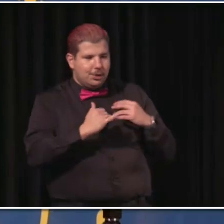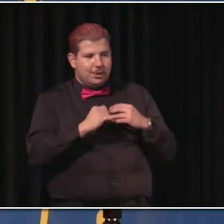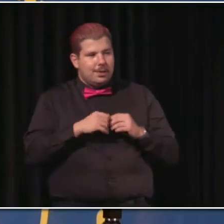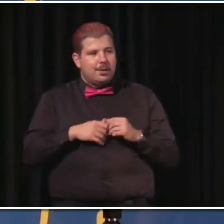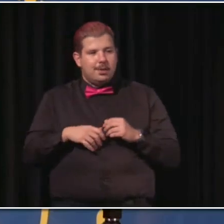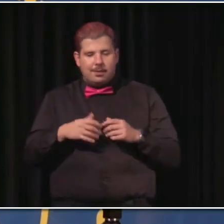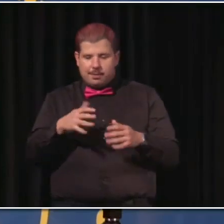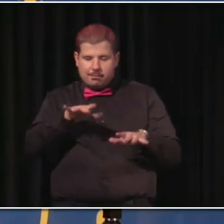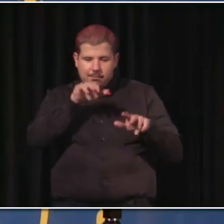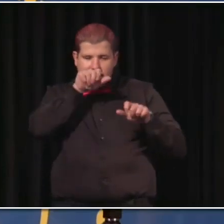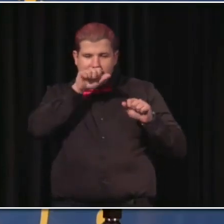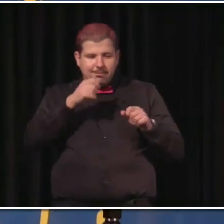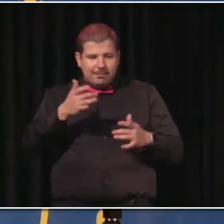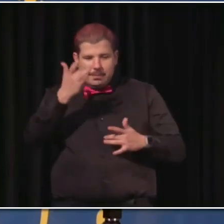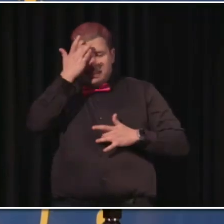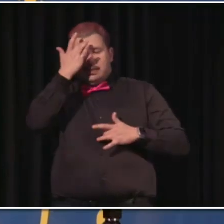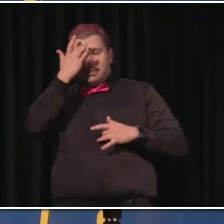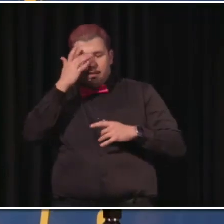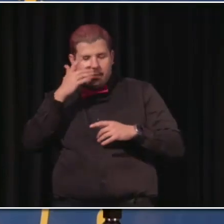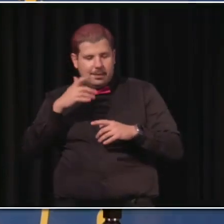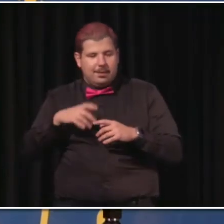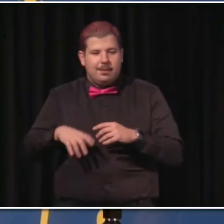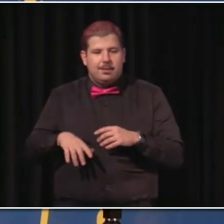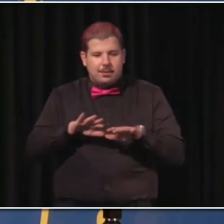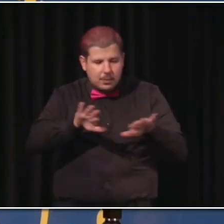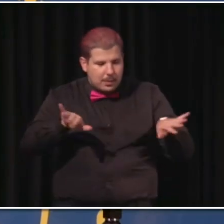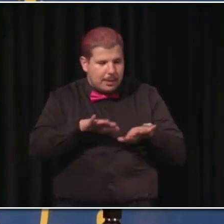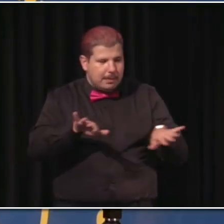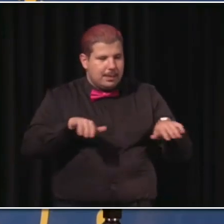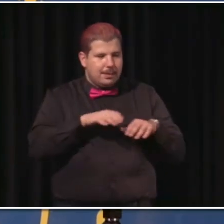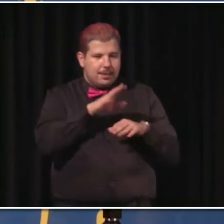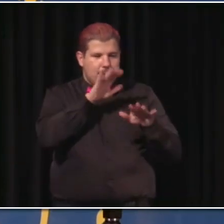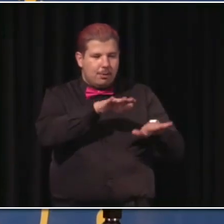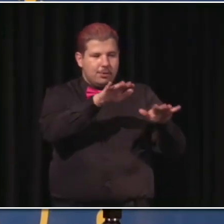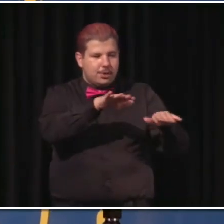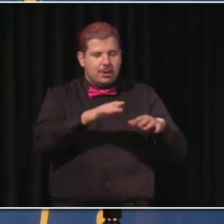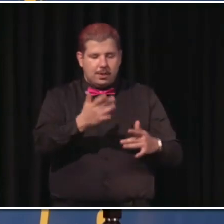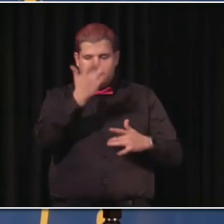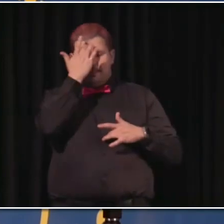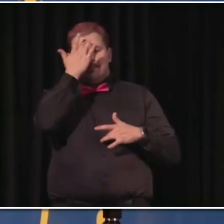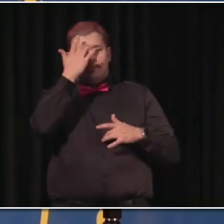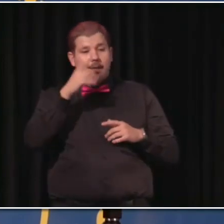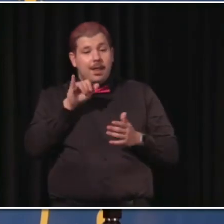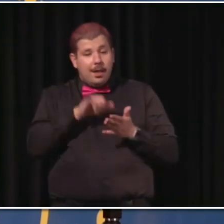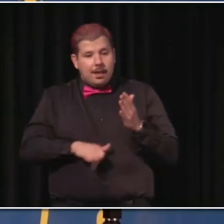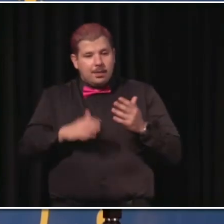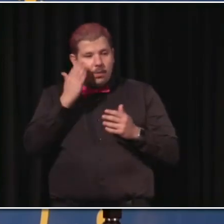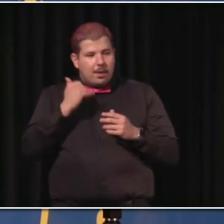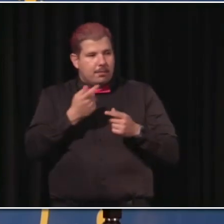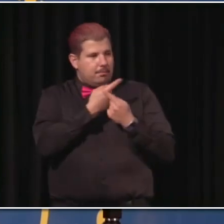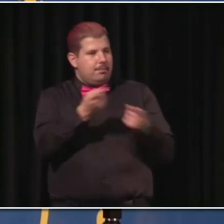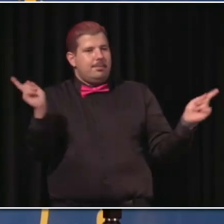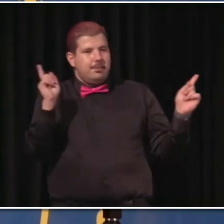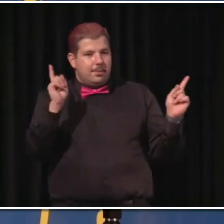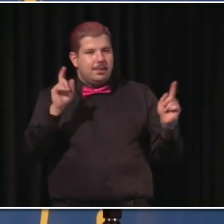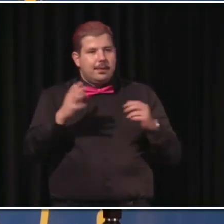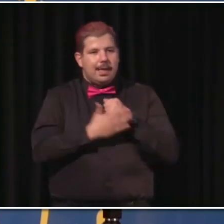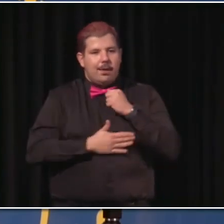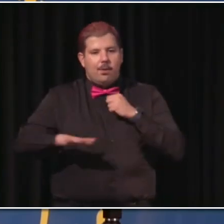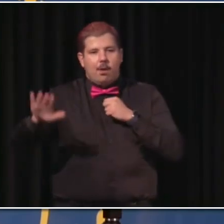getting sick from swimming in the ocean. That's why we declared a countywide state of